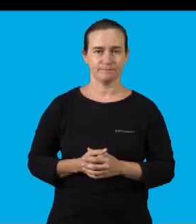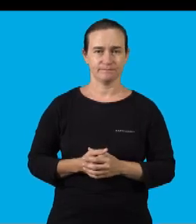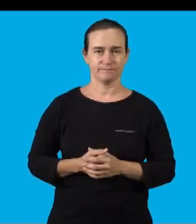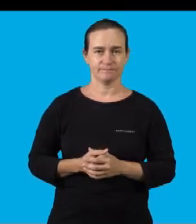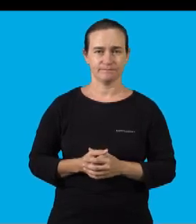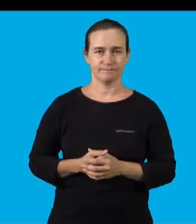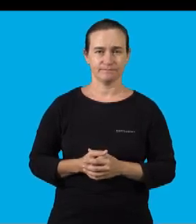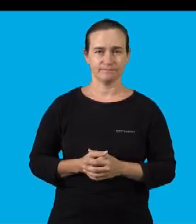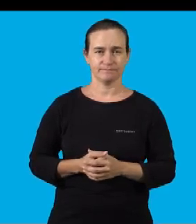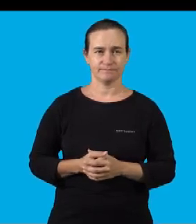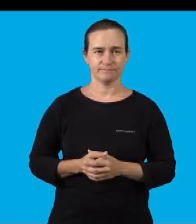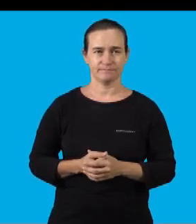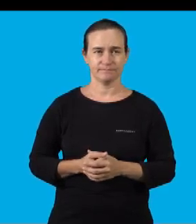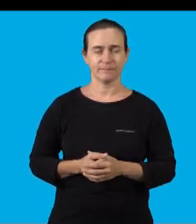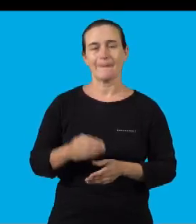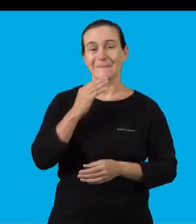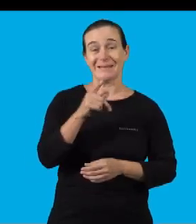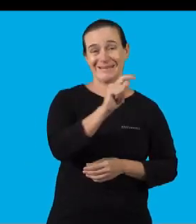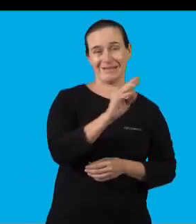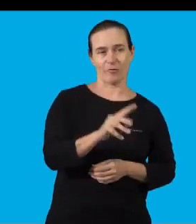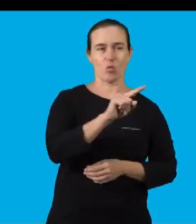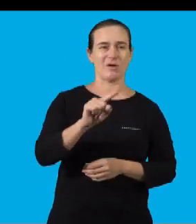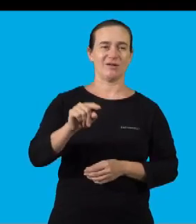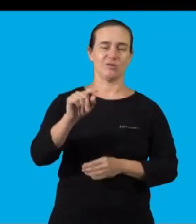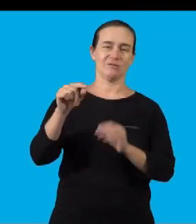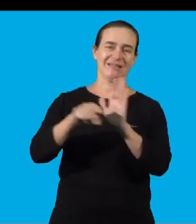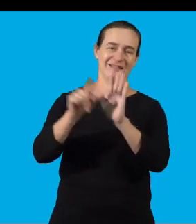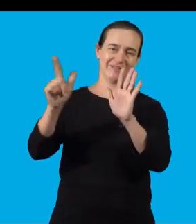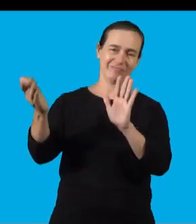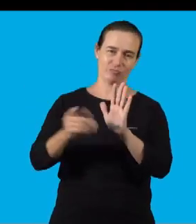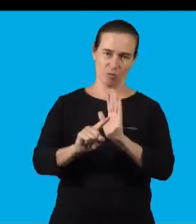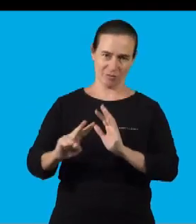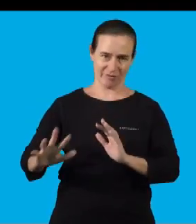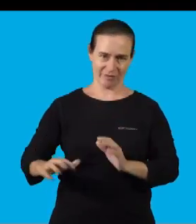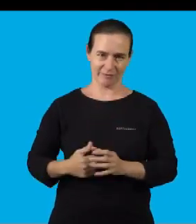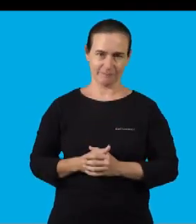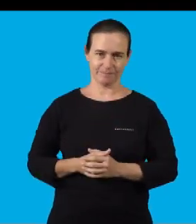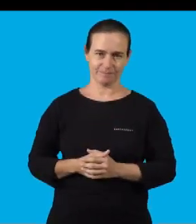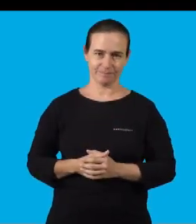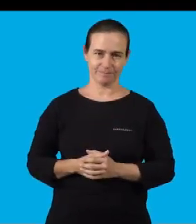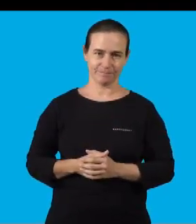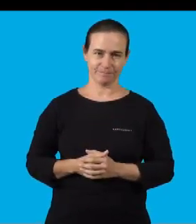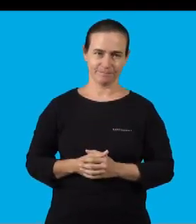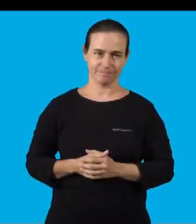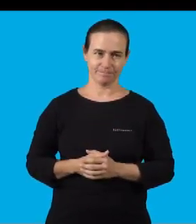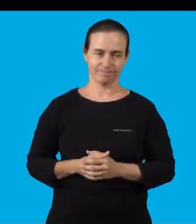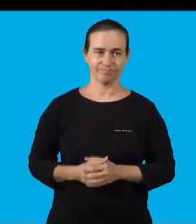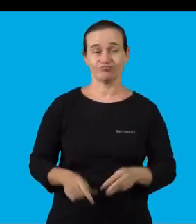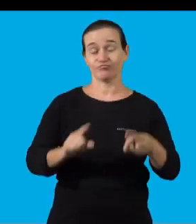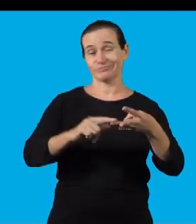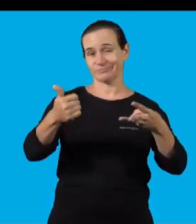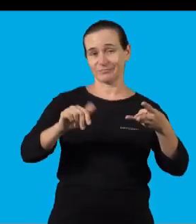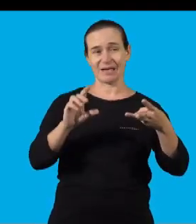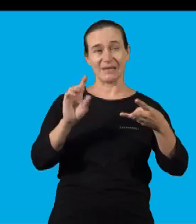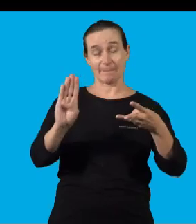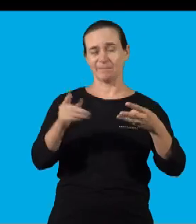125 as our answer. And that, of course, is the fourth term. What about determining a